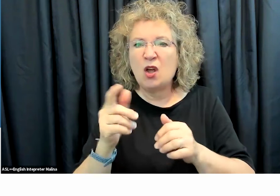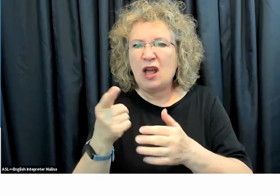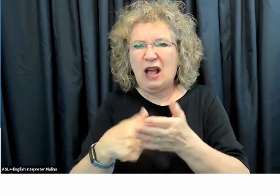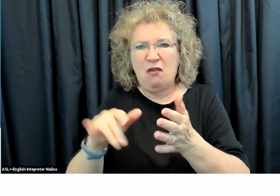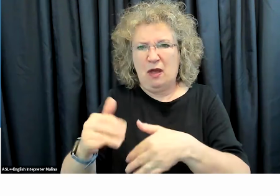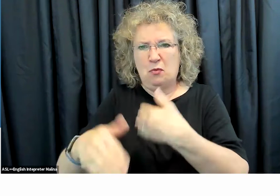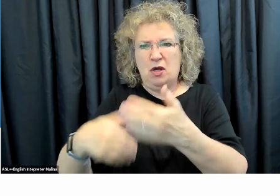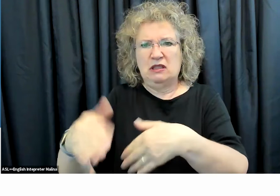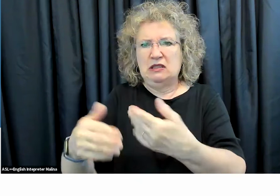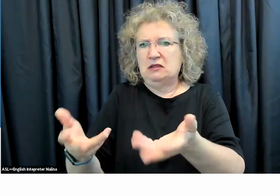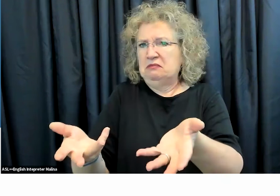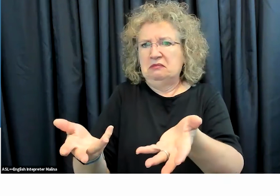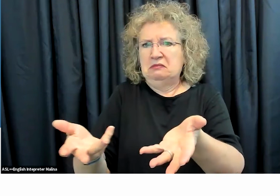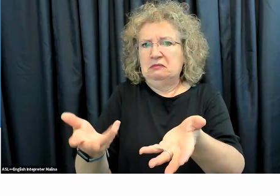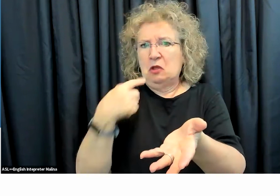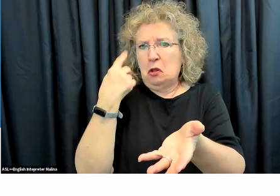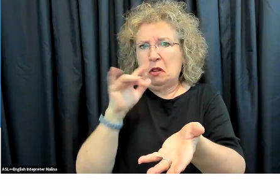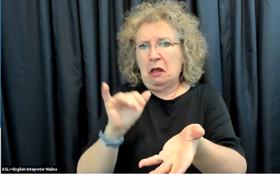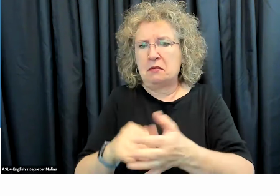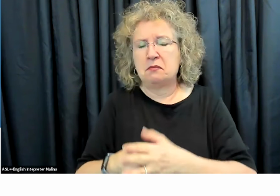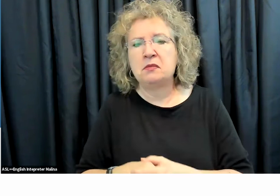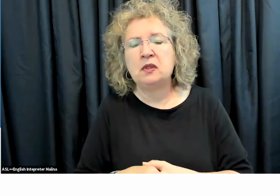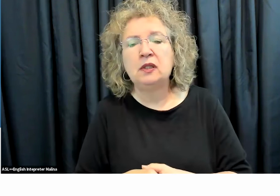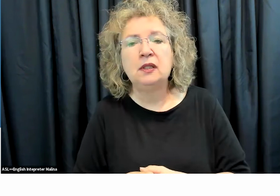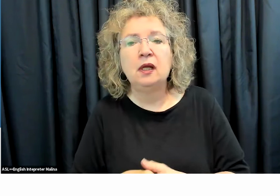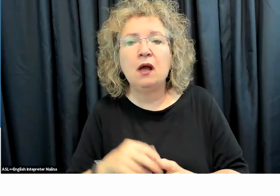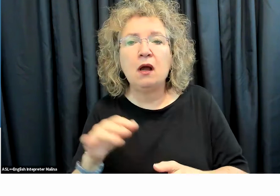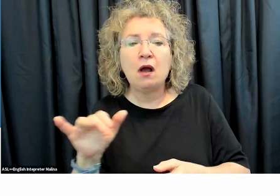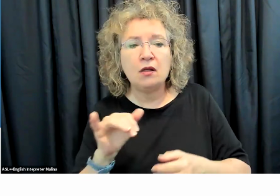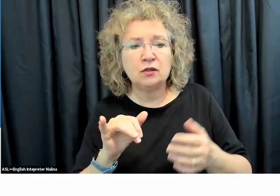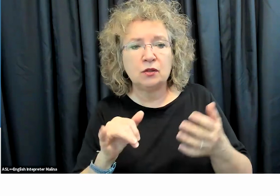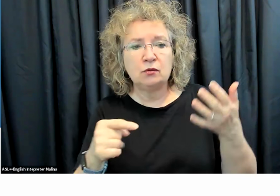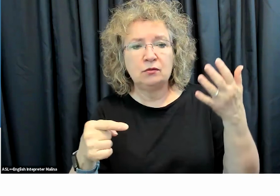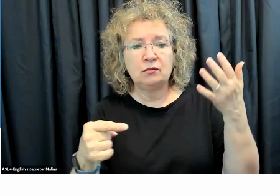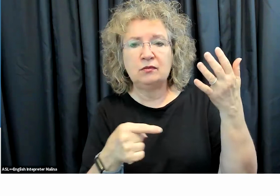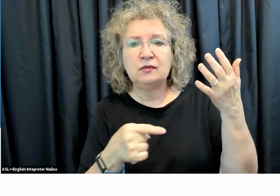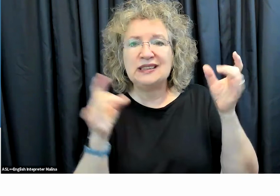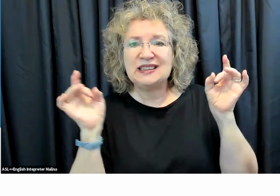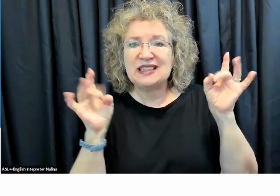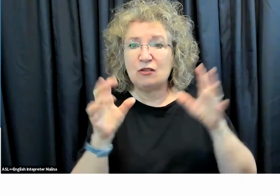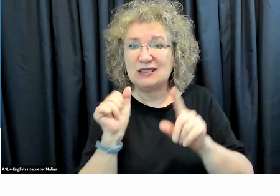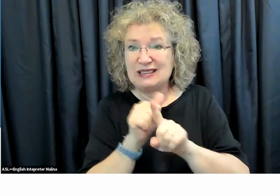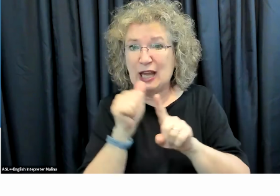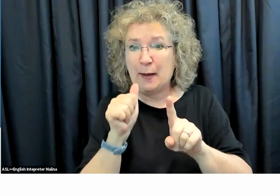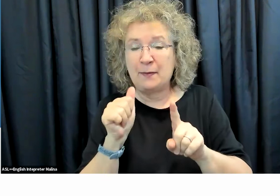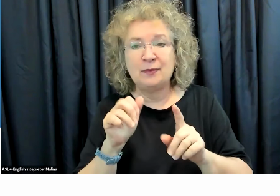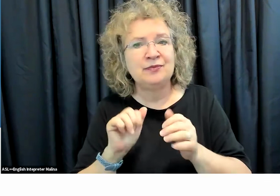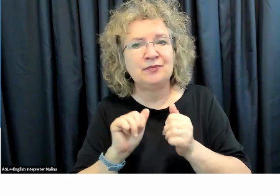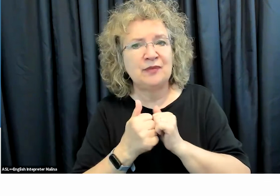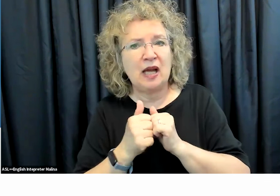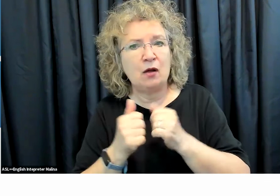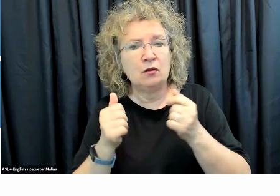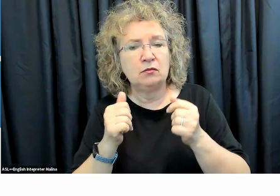process. And then, of course, we're going to touch on disaster scams and how to avoid them. Next slide,